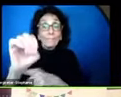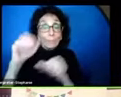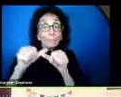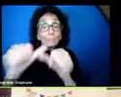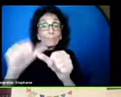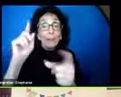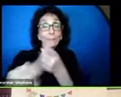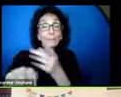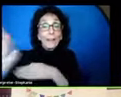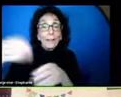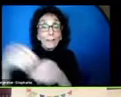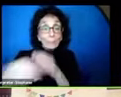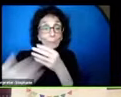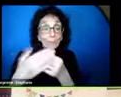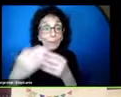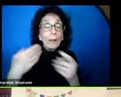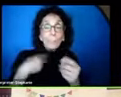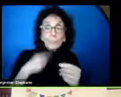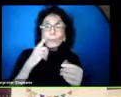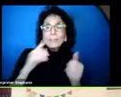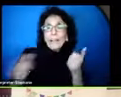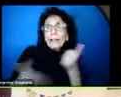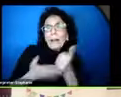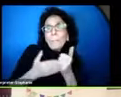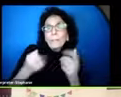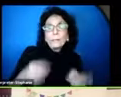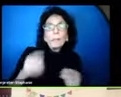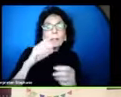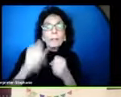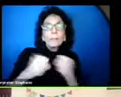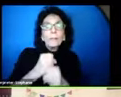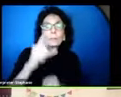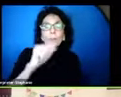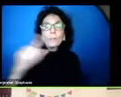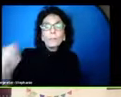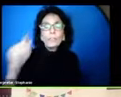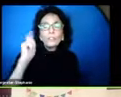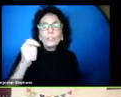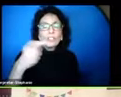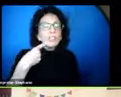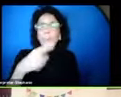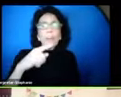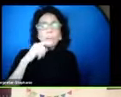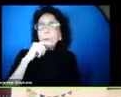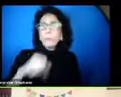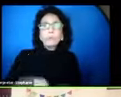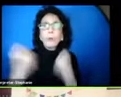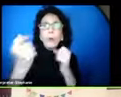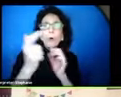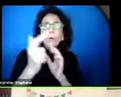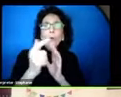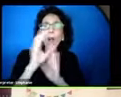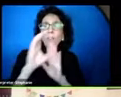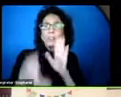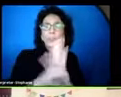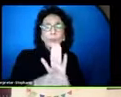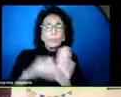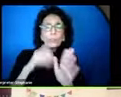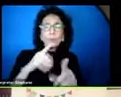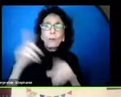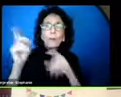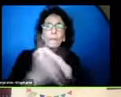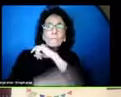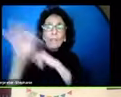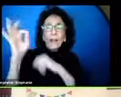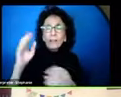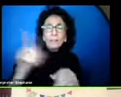doctrine. She was released in 2020 after a judge found her conviction and sentence unconstitutional. Thank you, Cindy